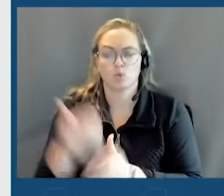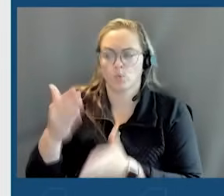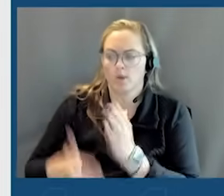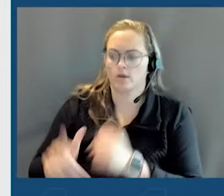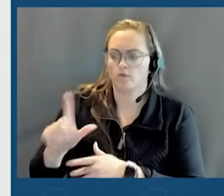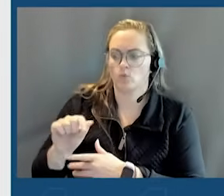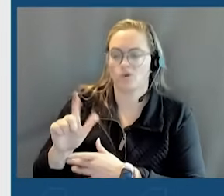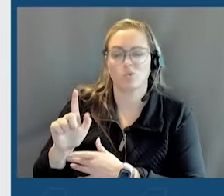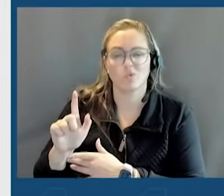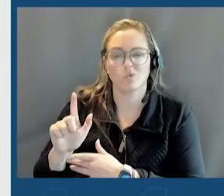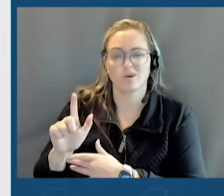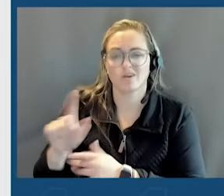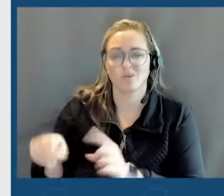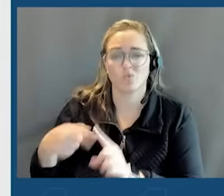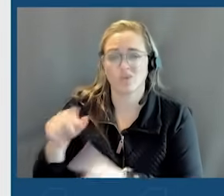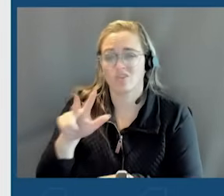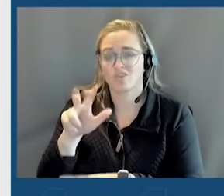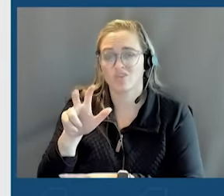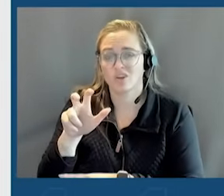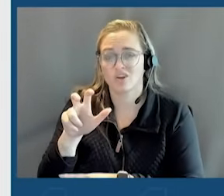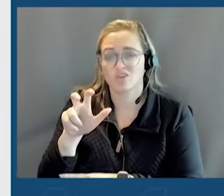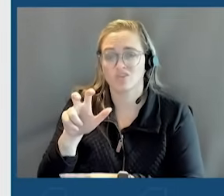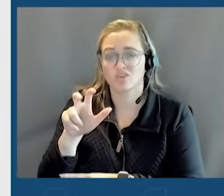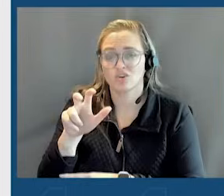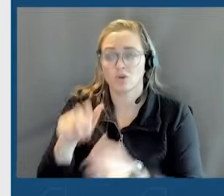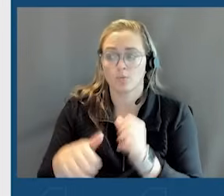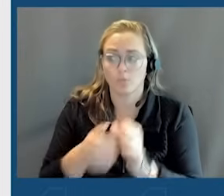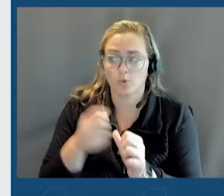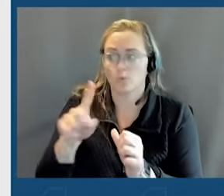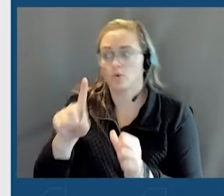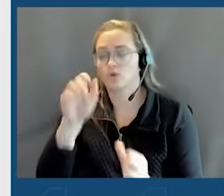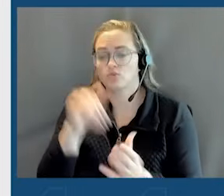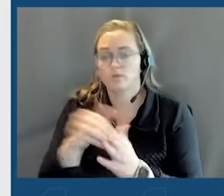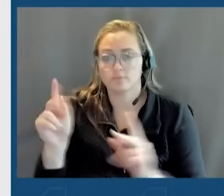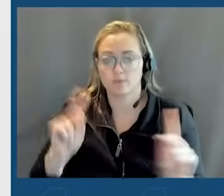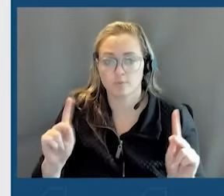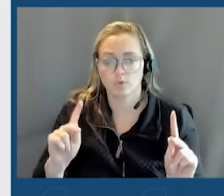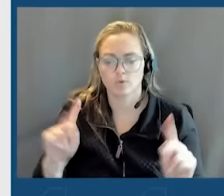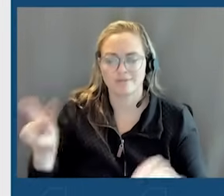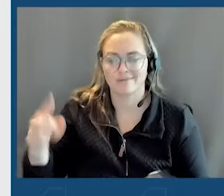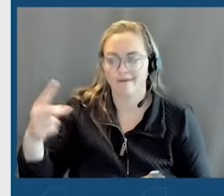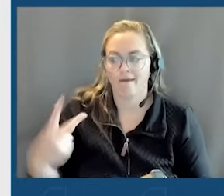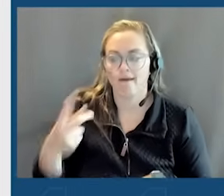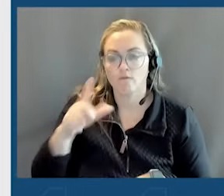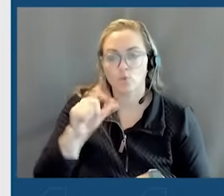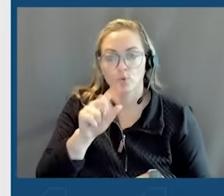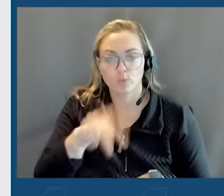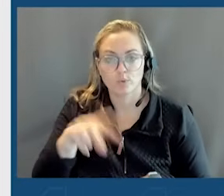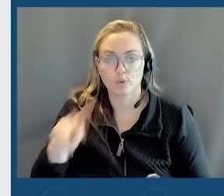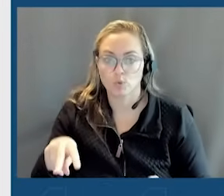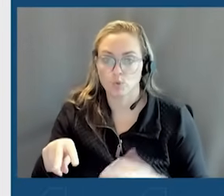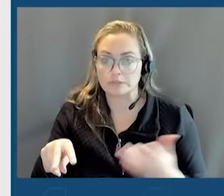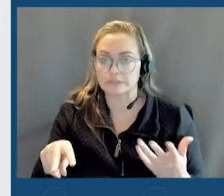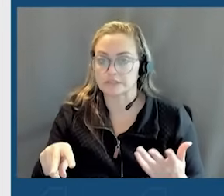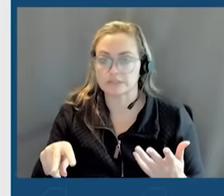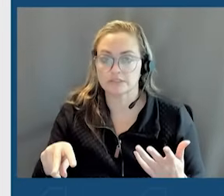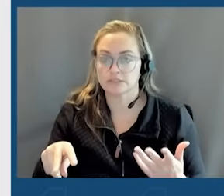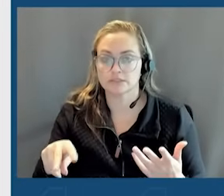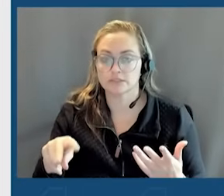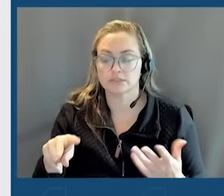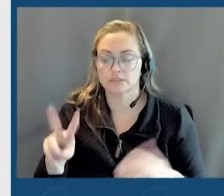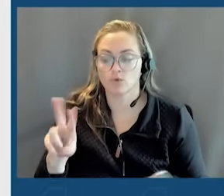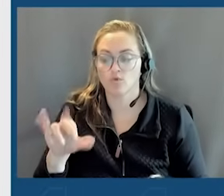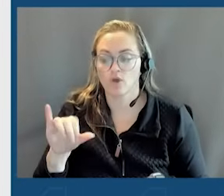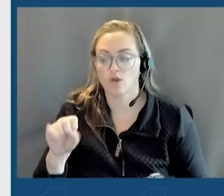2021 when we hit 300 cases per 100,000. The second half of 2022, with the virus we thought